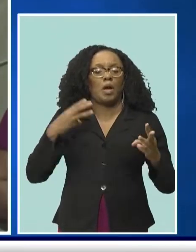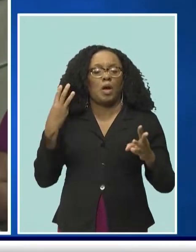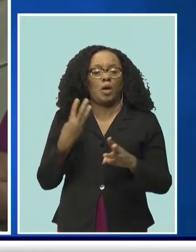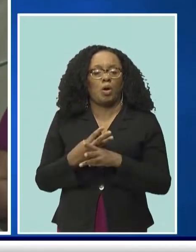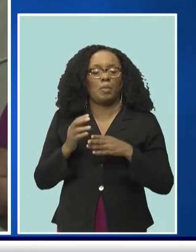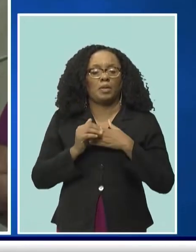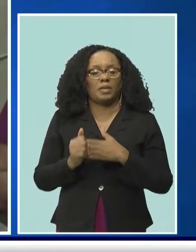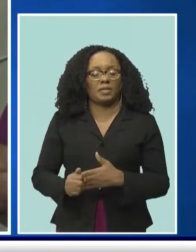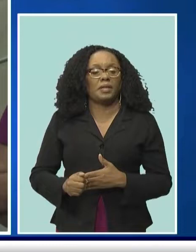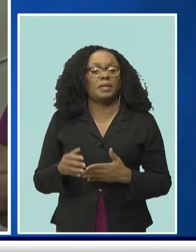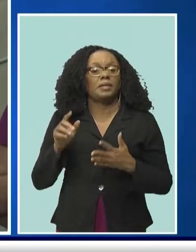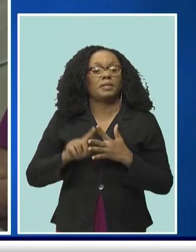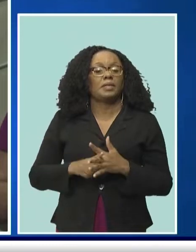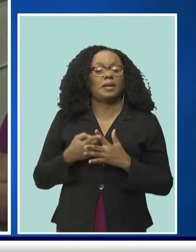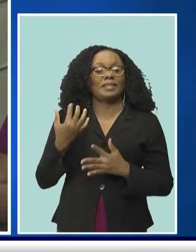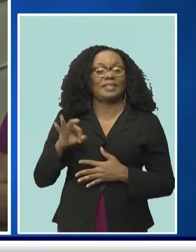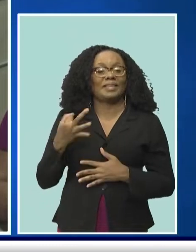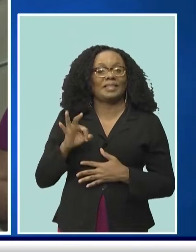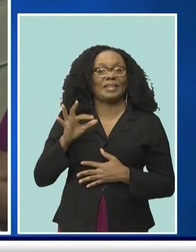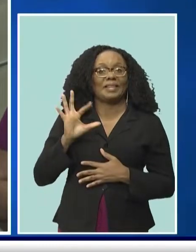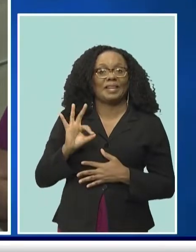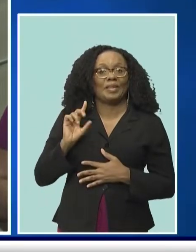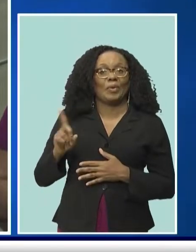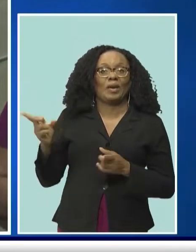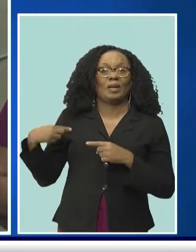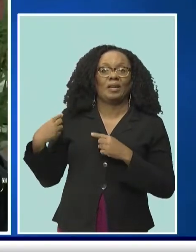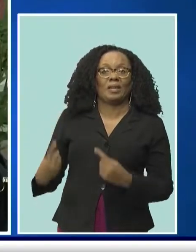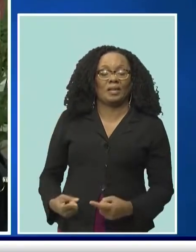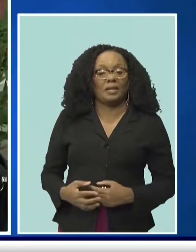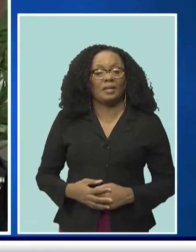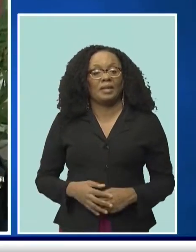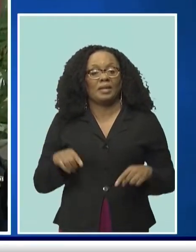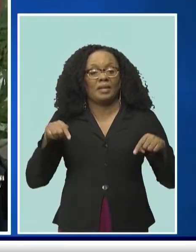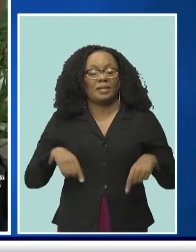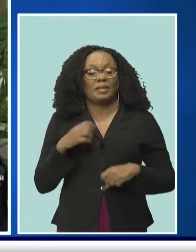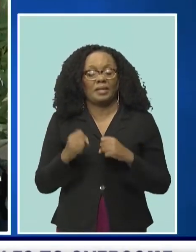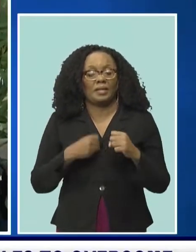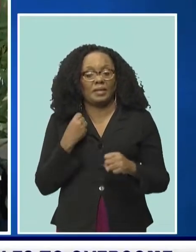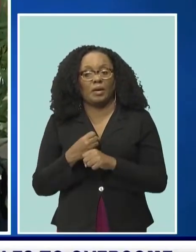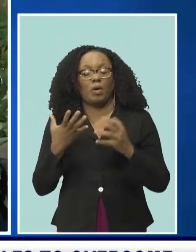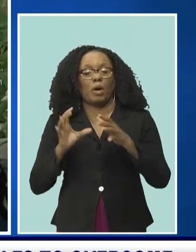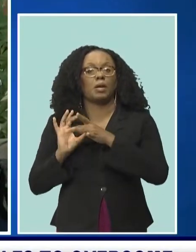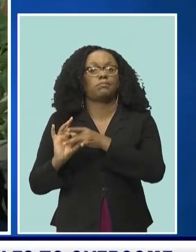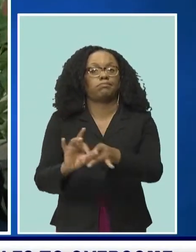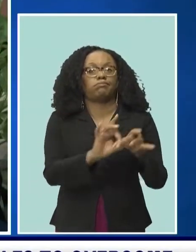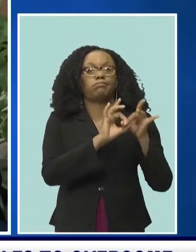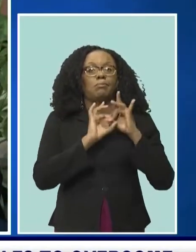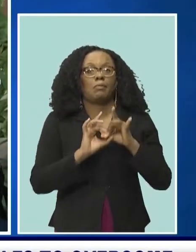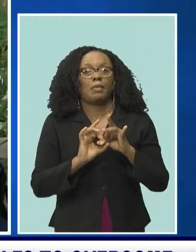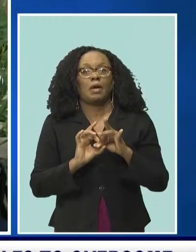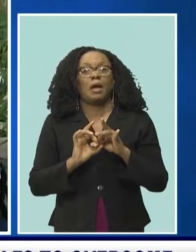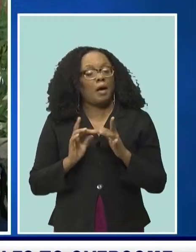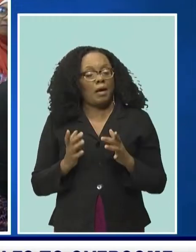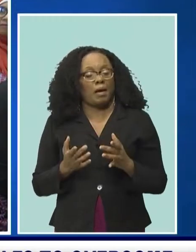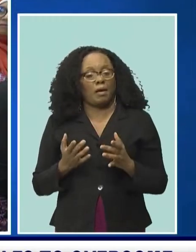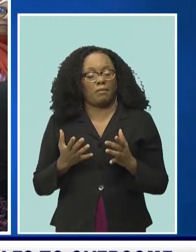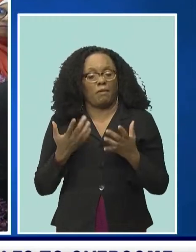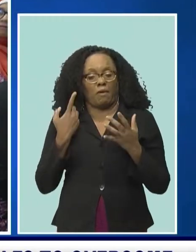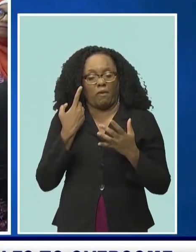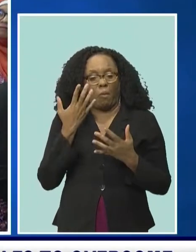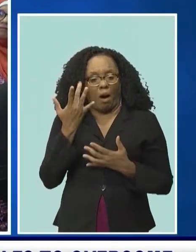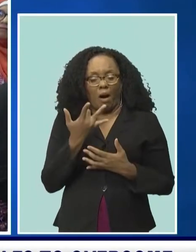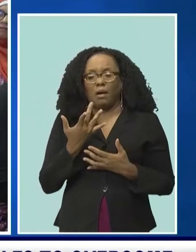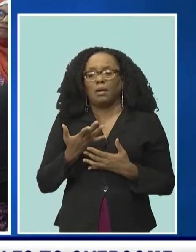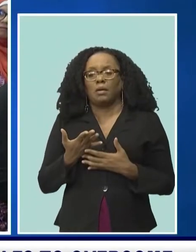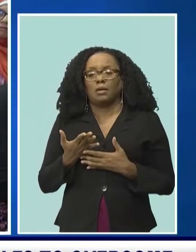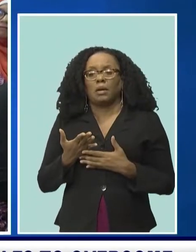1991, and this year's theme is Unite Activism to End Violence Against Women and Girls. The Sky Mall location was chosen to increase